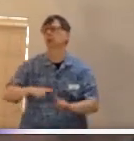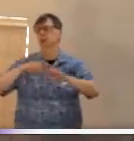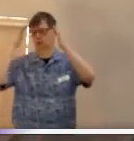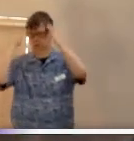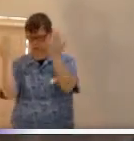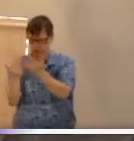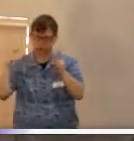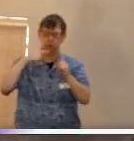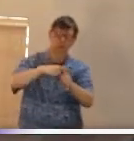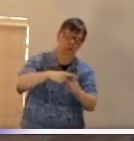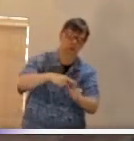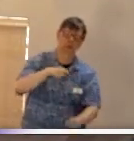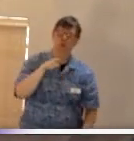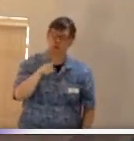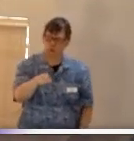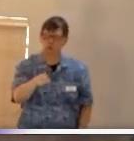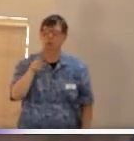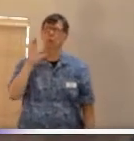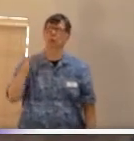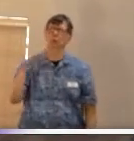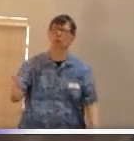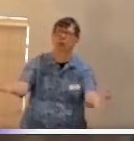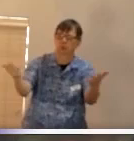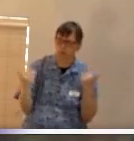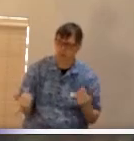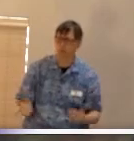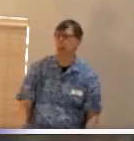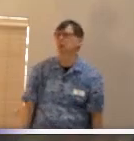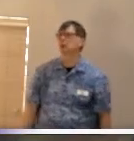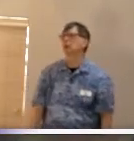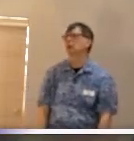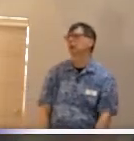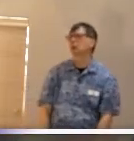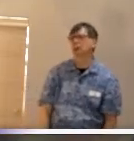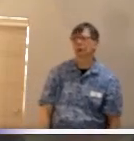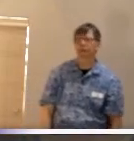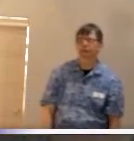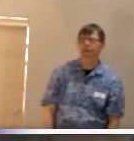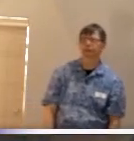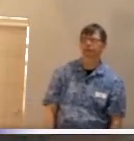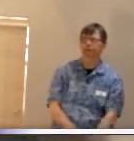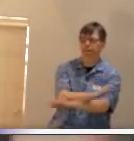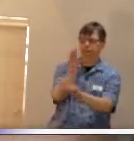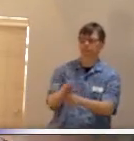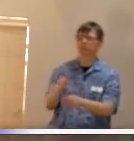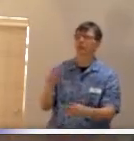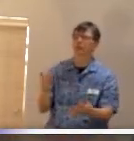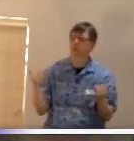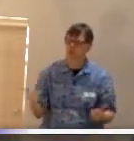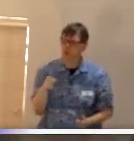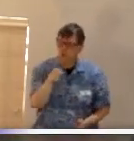to, you will receive. The law is impartial. It does exactly what you tell it to